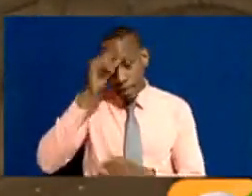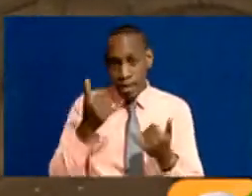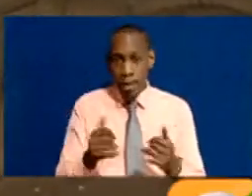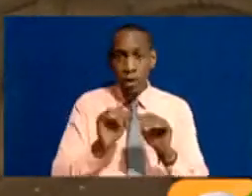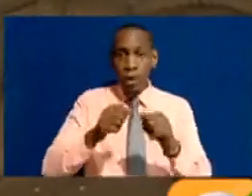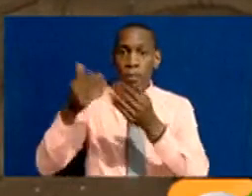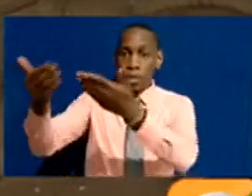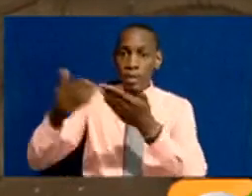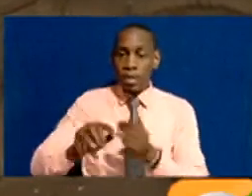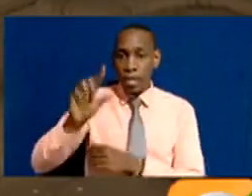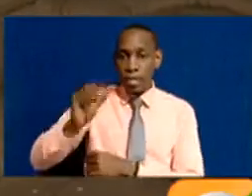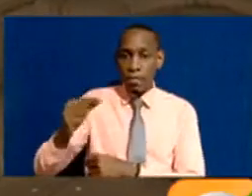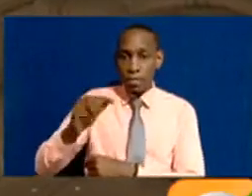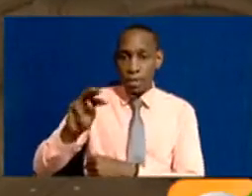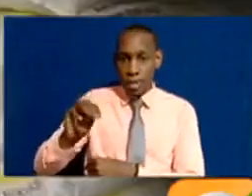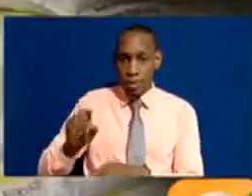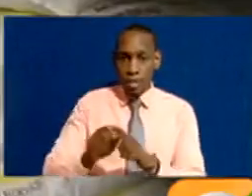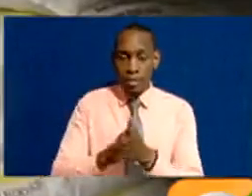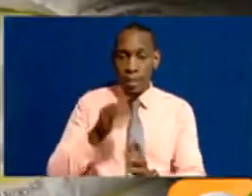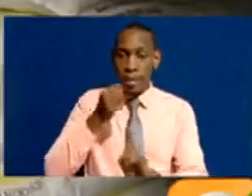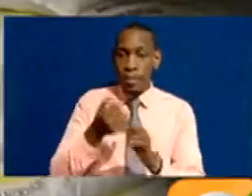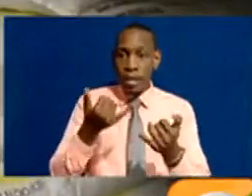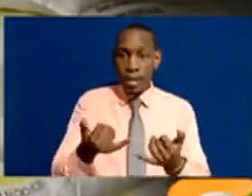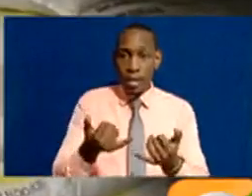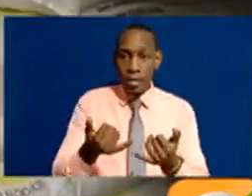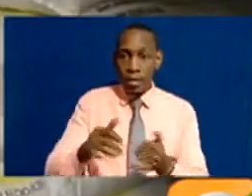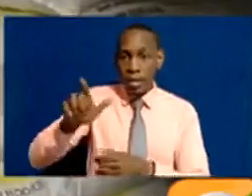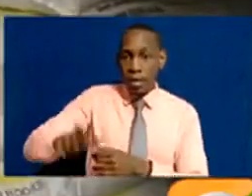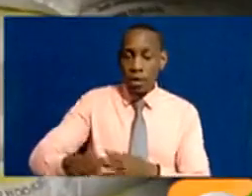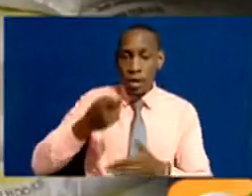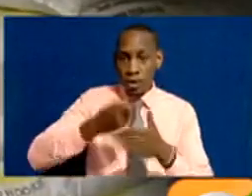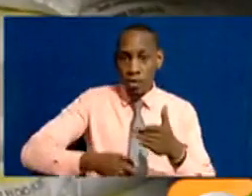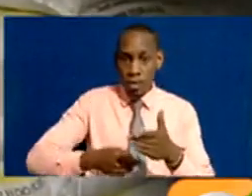able to import cheaper GMO, whose immediate impact will be the lowering of the